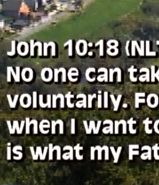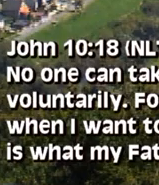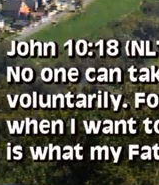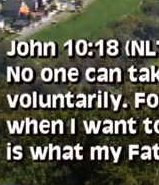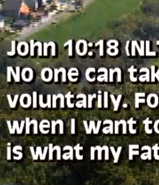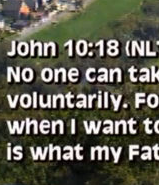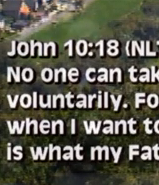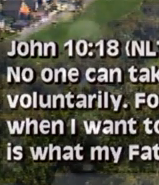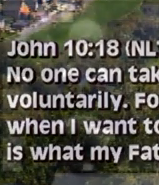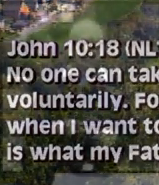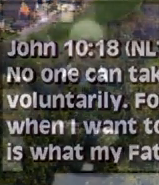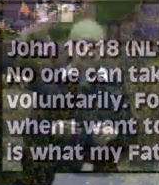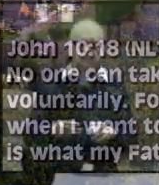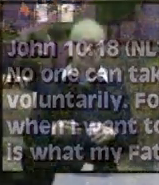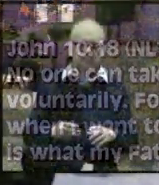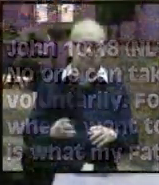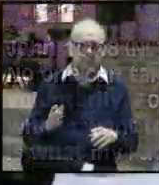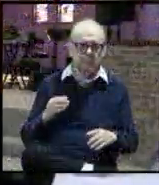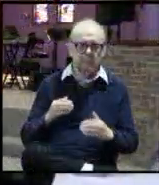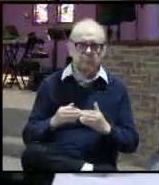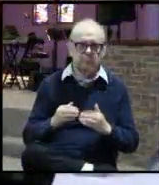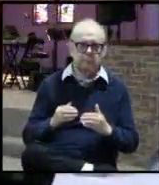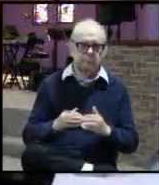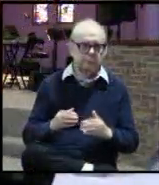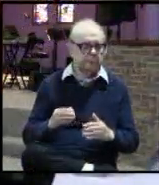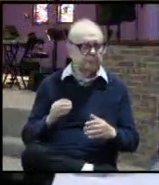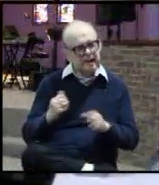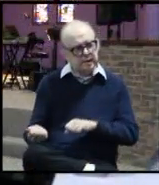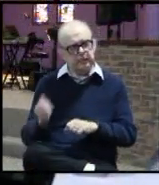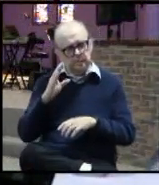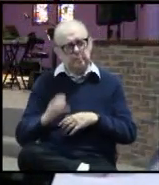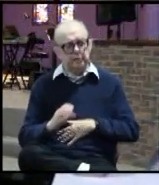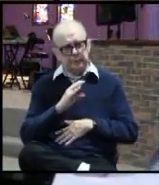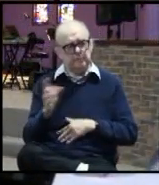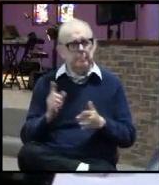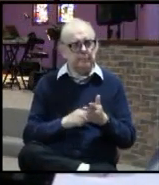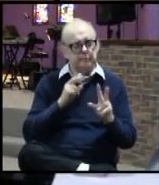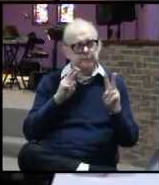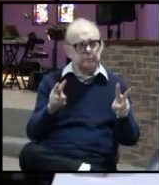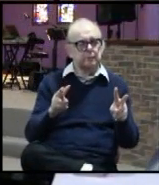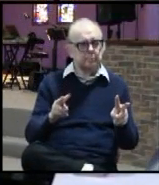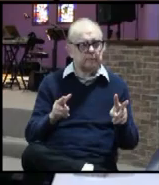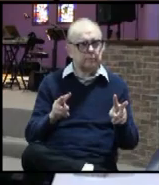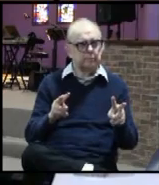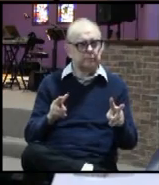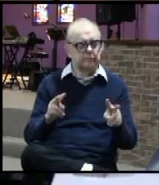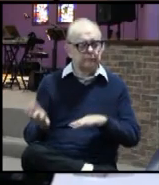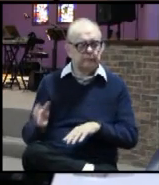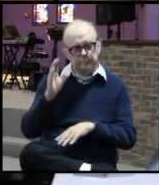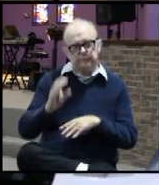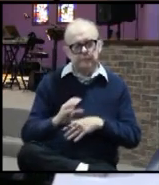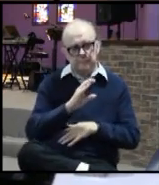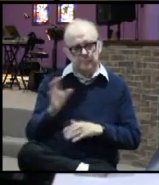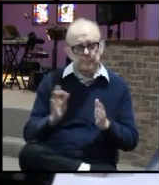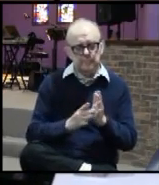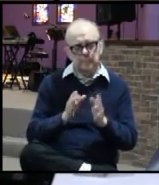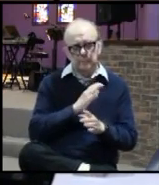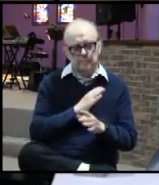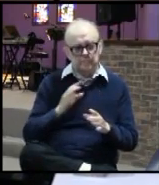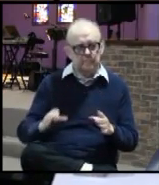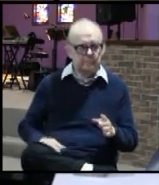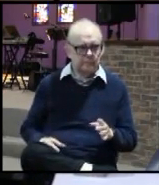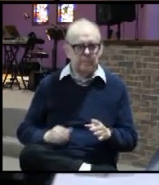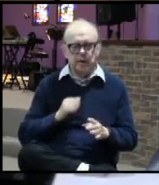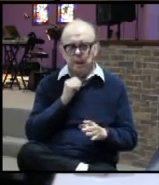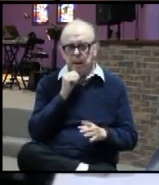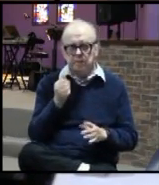back up again. So even though the death on the cross, sometimes we look at it, ladies and gentlemen, the death of the cross of Jesus Christ was not